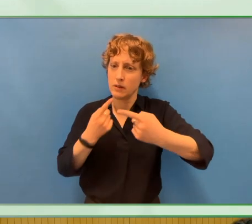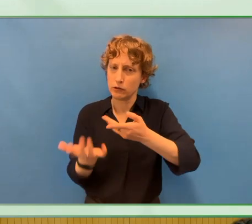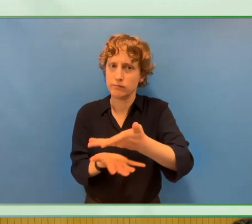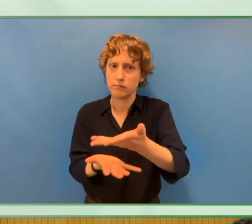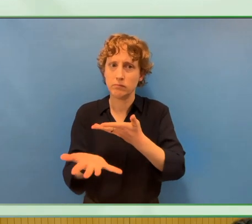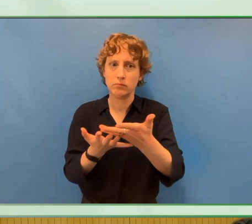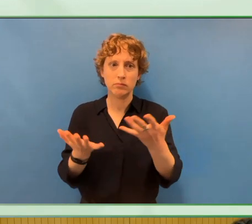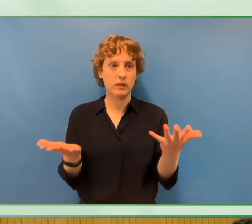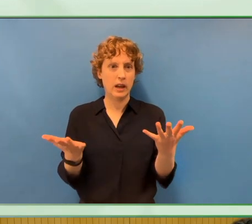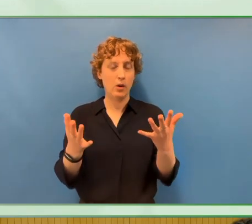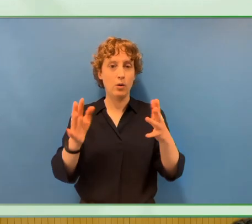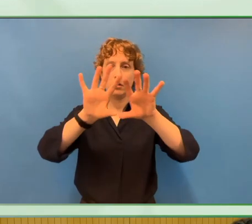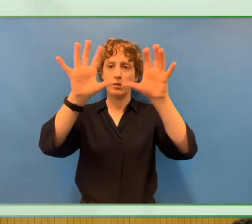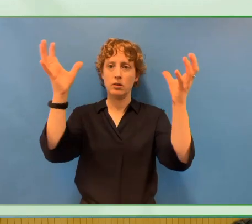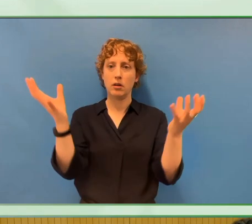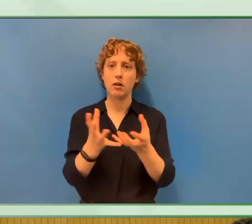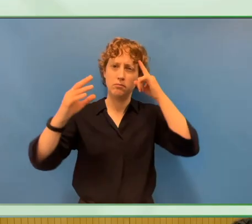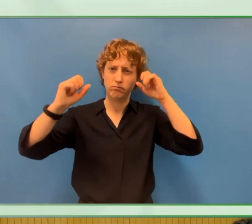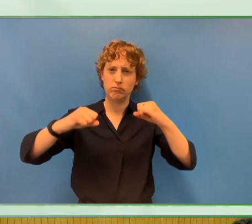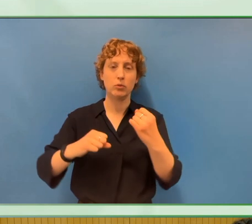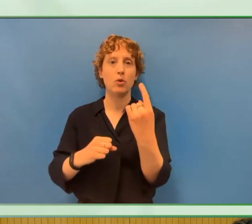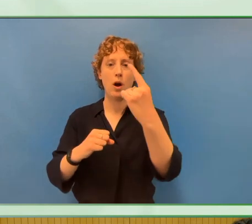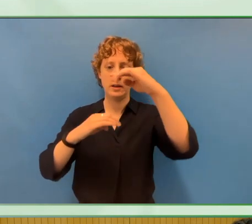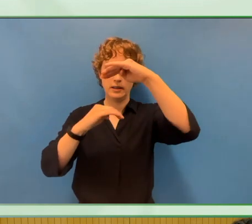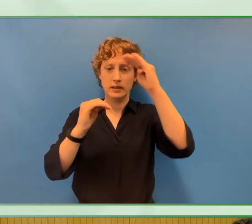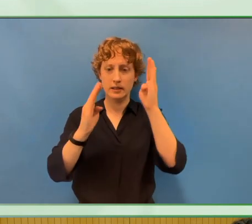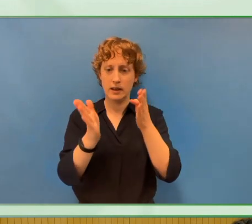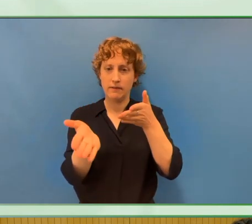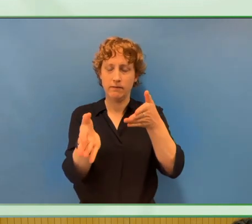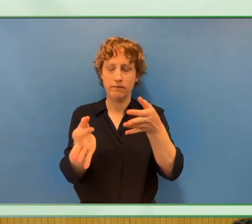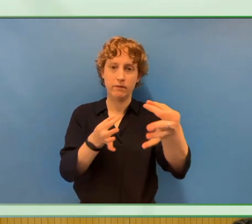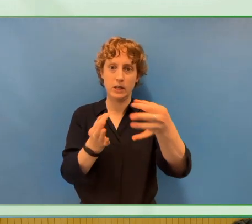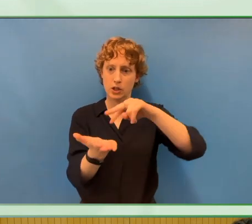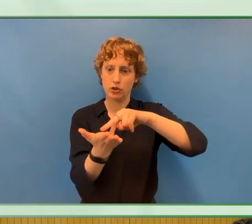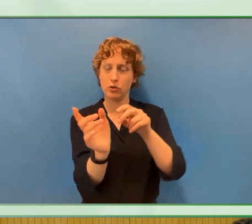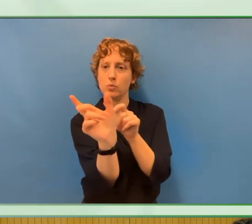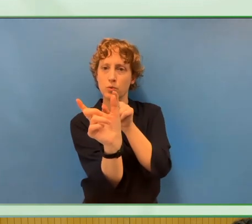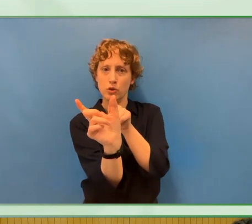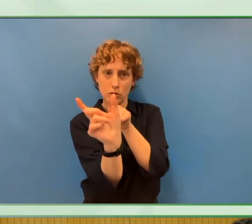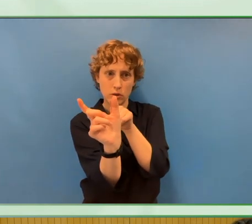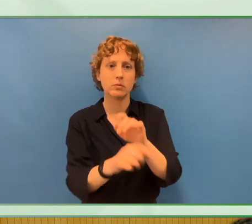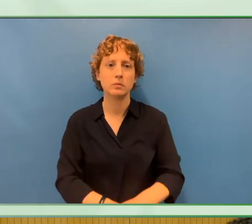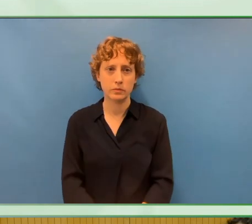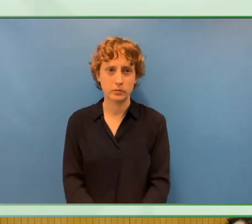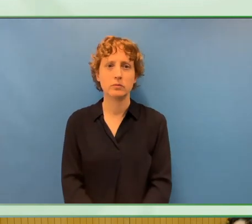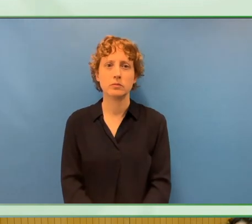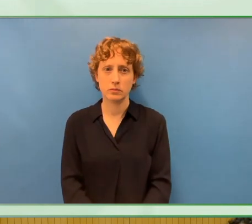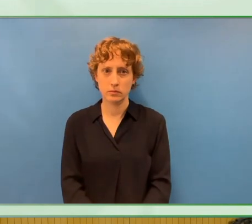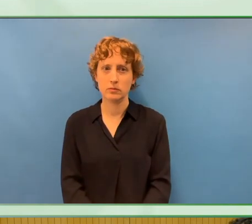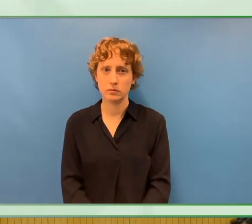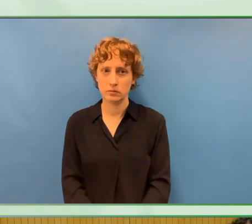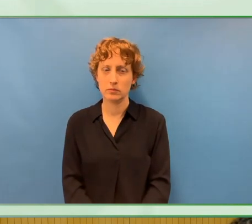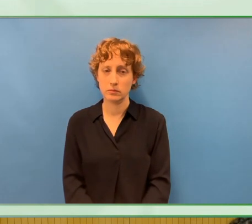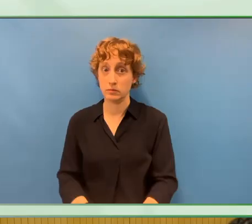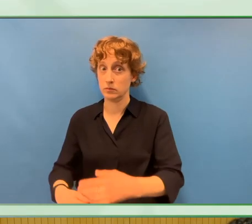think that also comes with us having real conversations about what ableism has done to our own community and where we